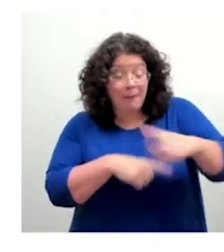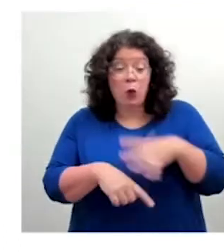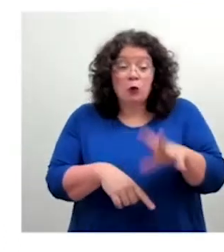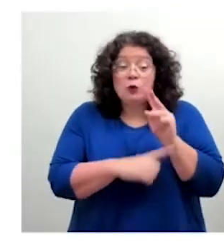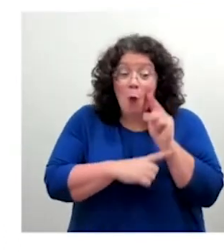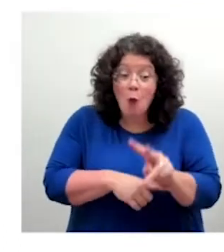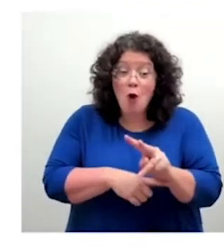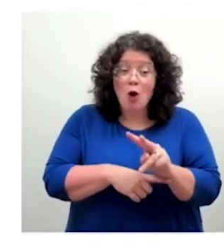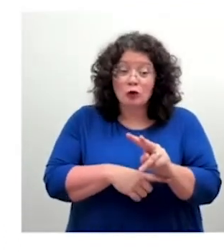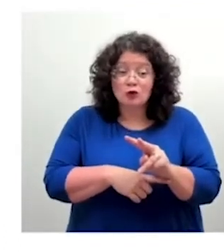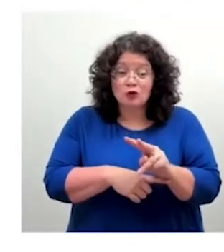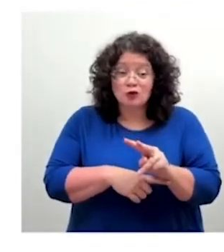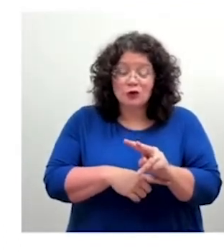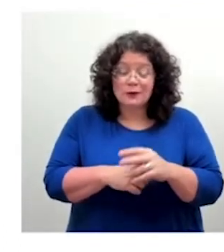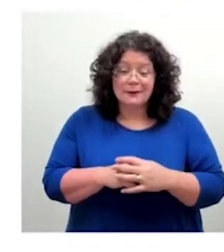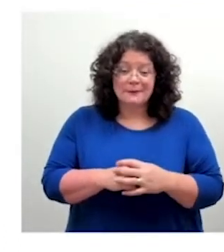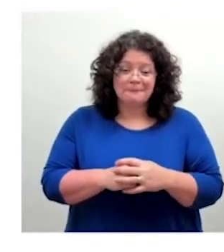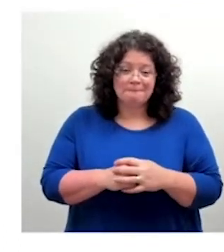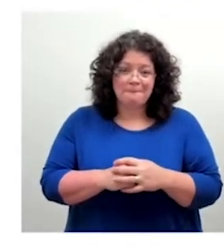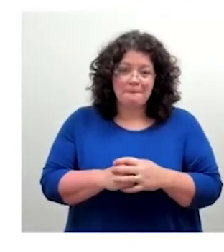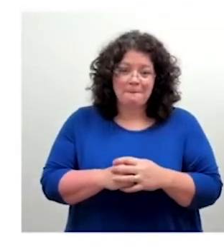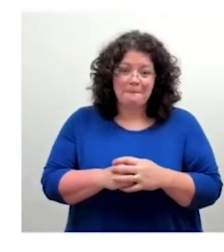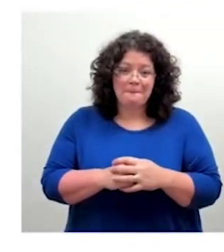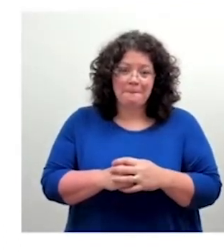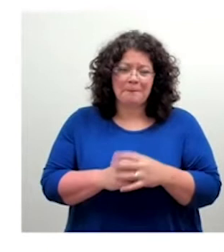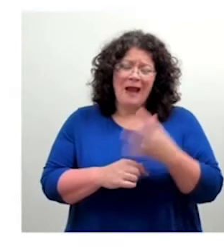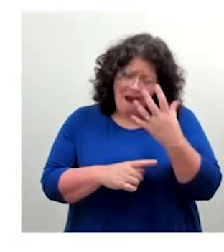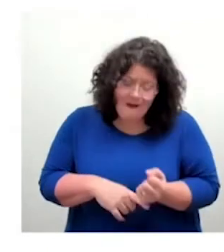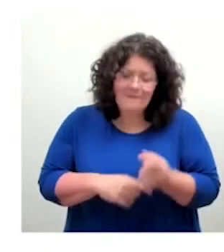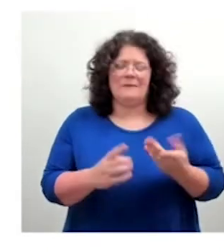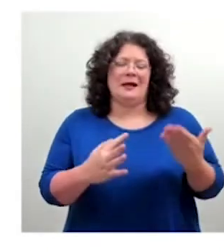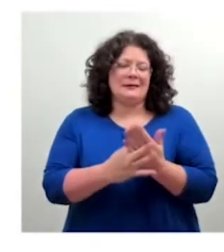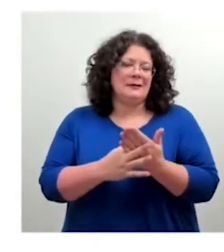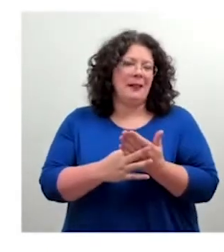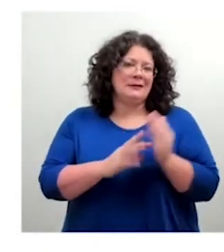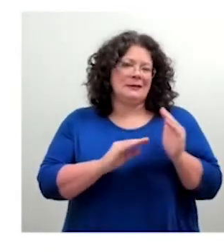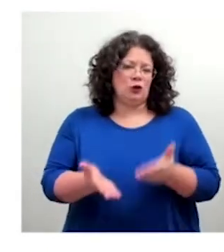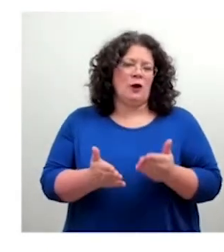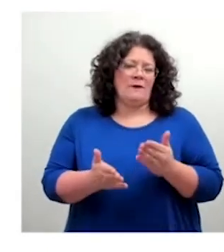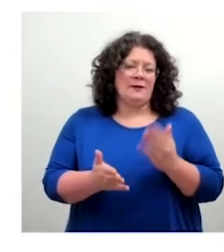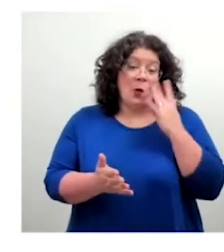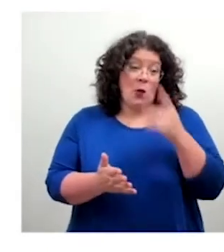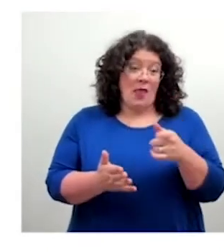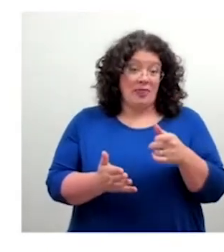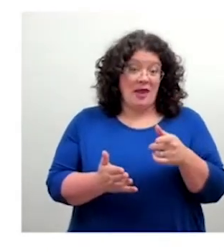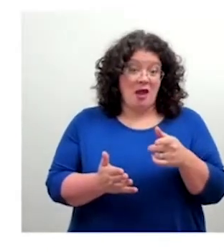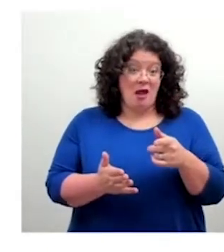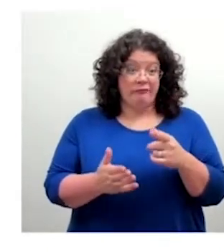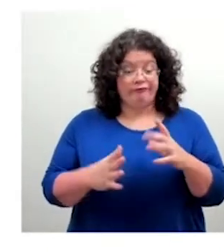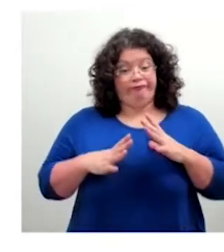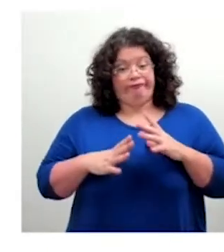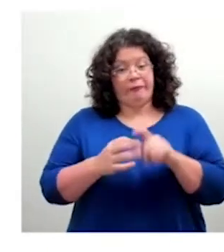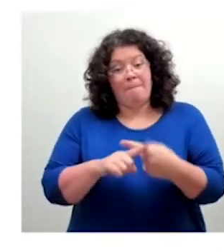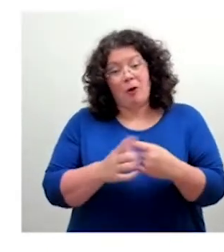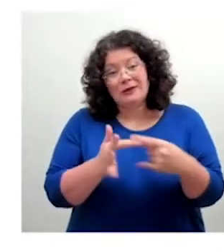you know, when they're box setted or when they're broadcast first. And it's something, so, you know, that, yeah, it's part of the development. And